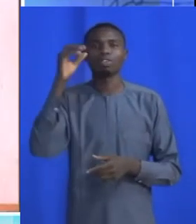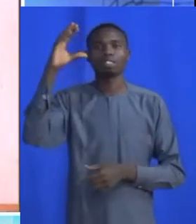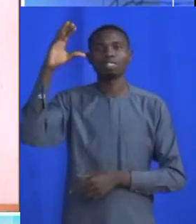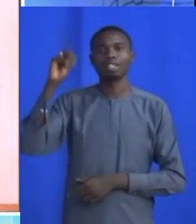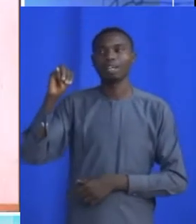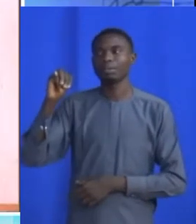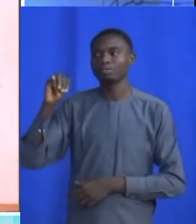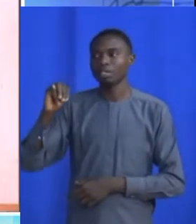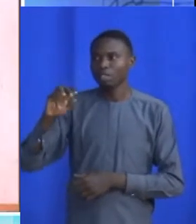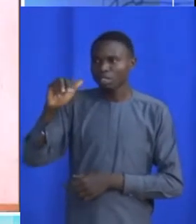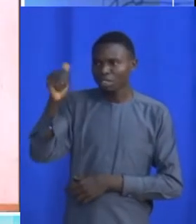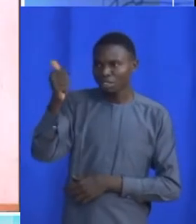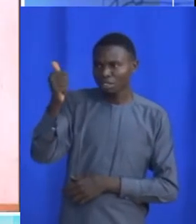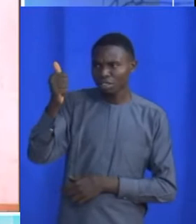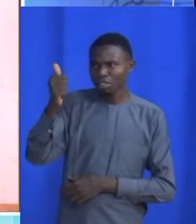the